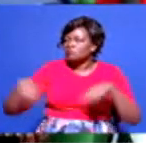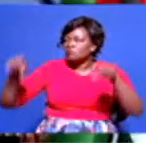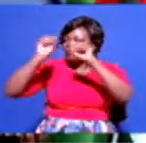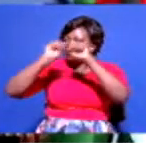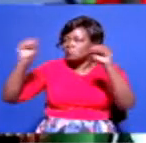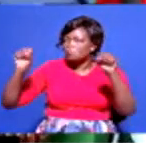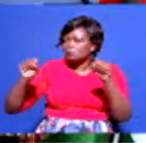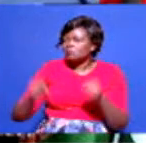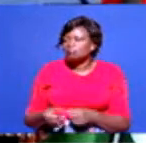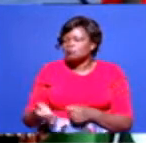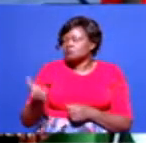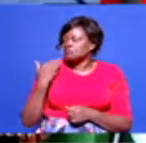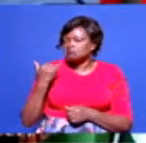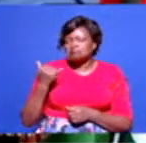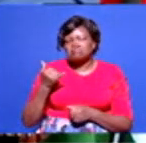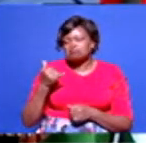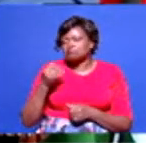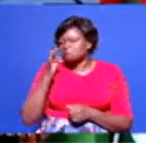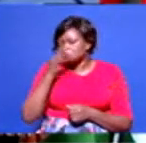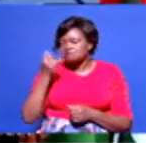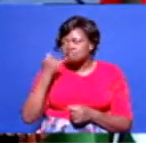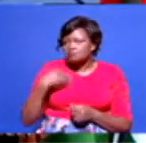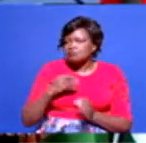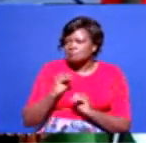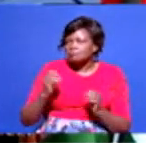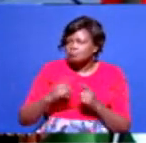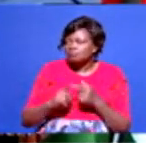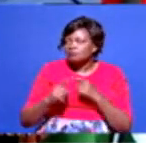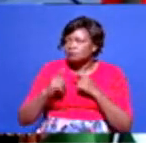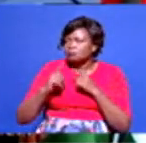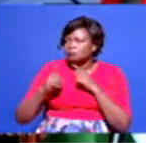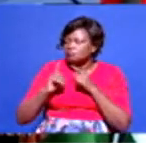a phone around with him. I need to talk to the president, and